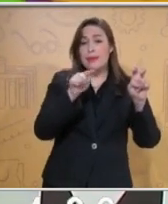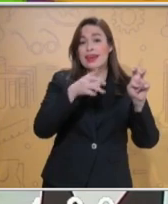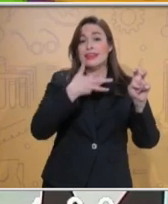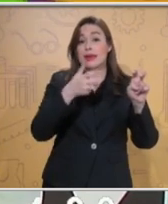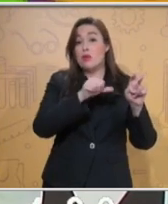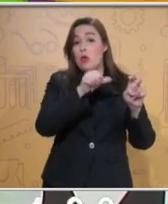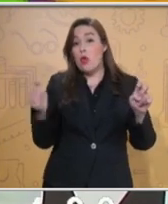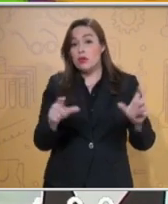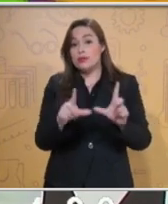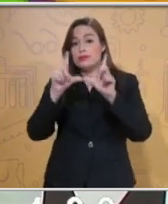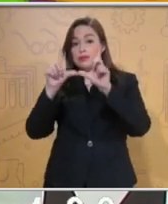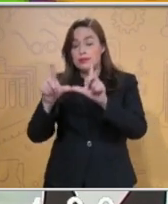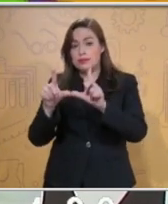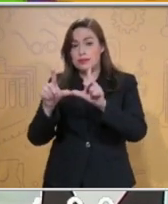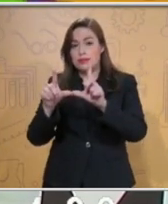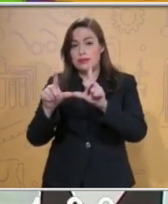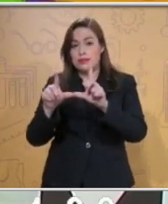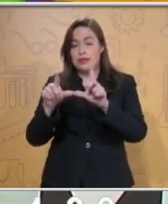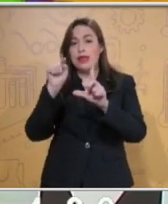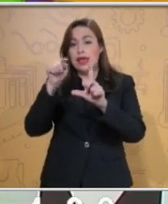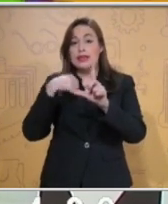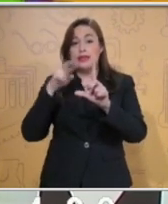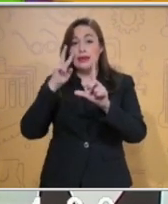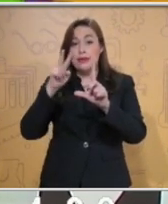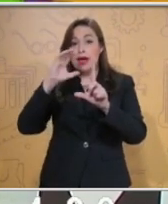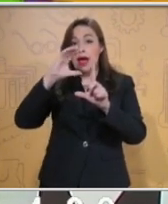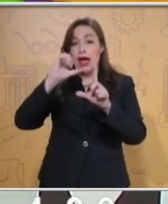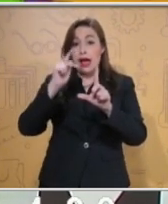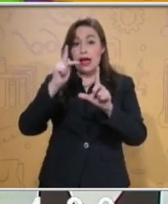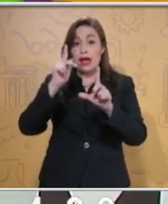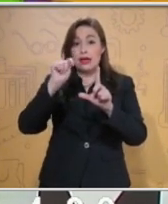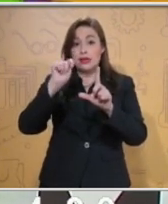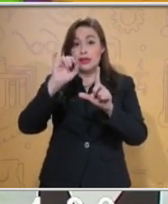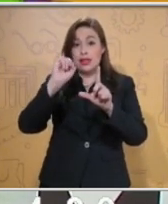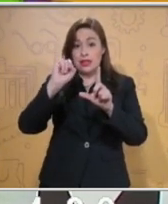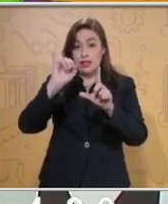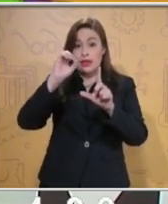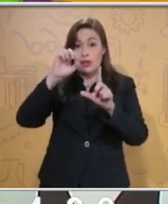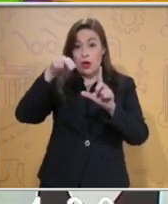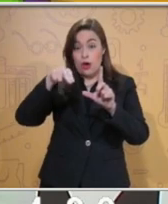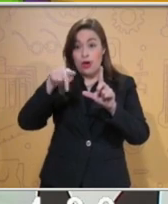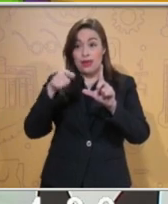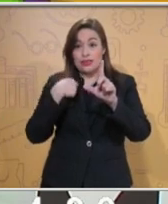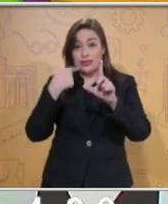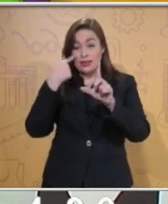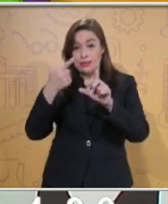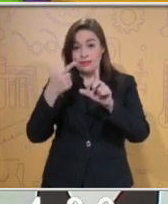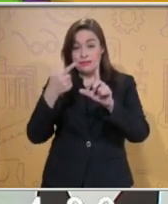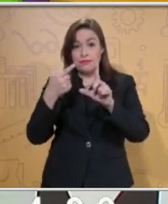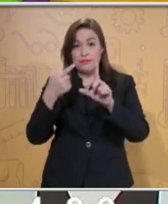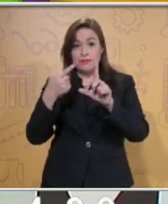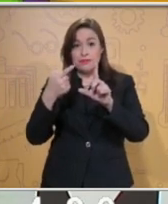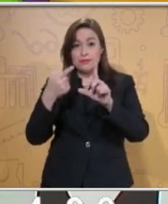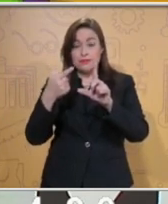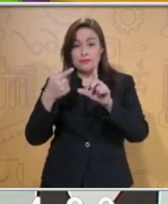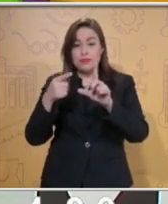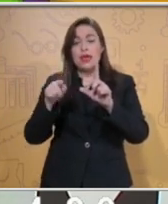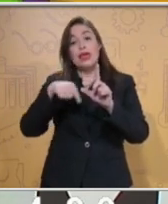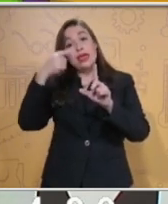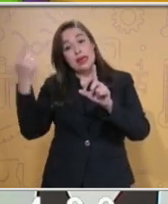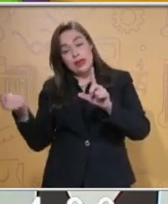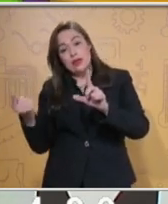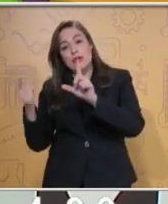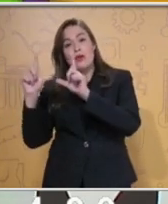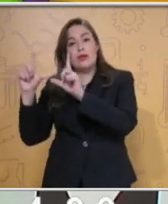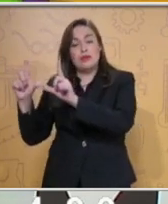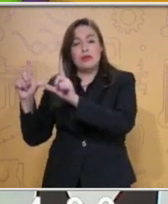with a big caption. It is in this part, okay? And in the next panel,